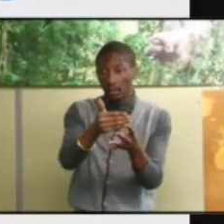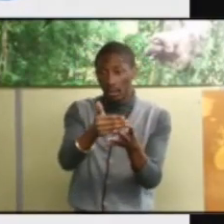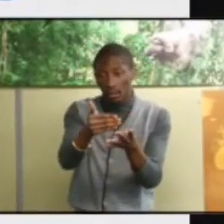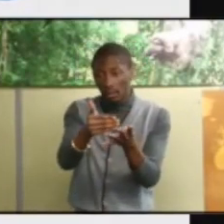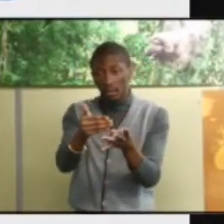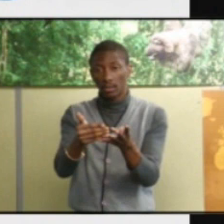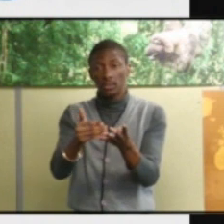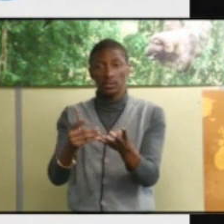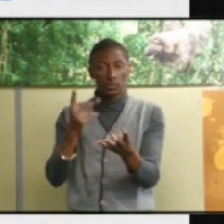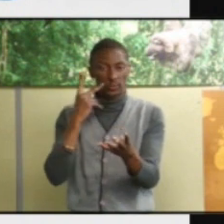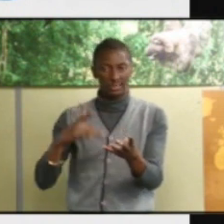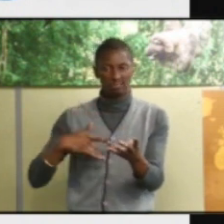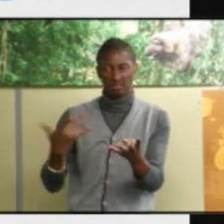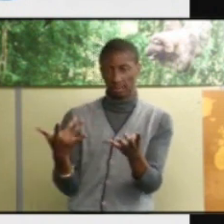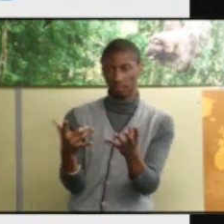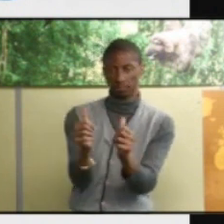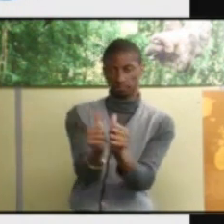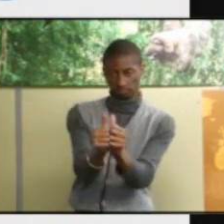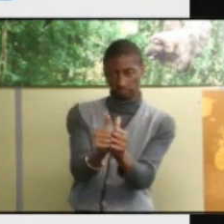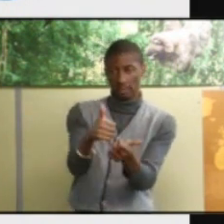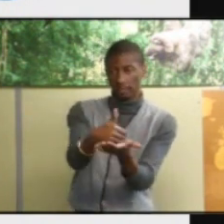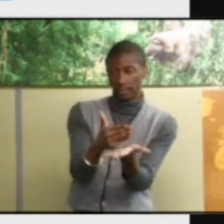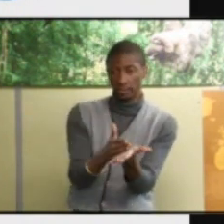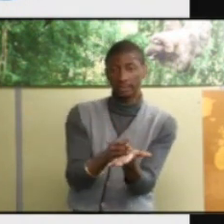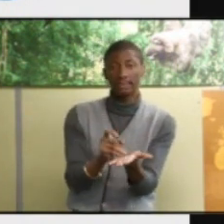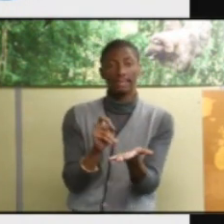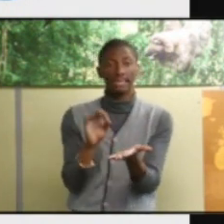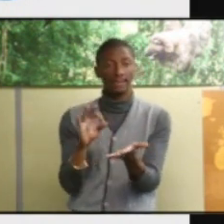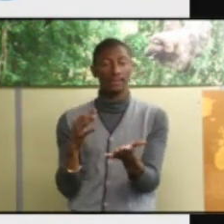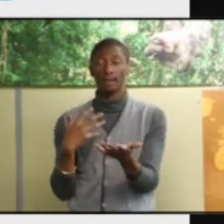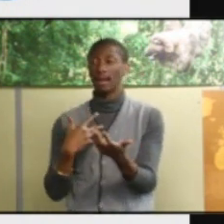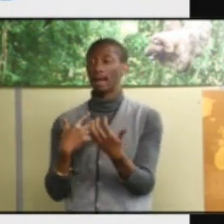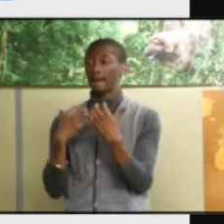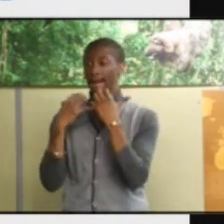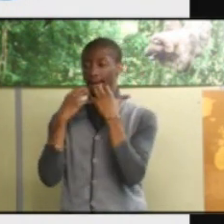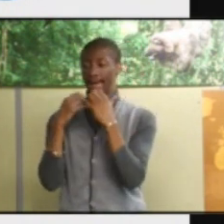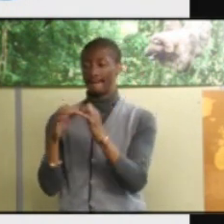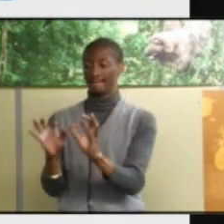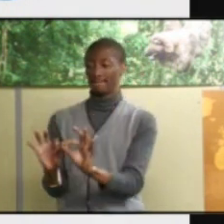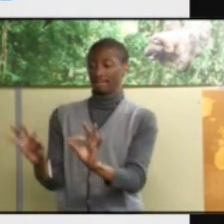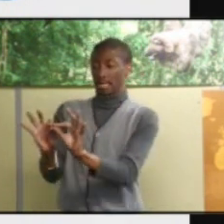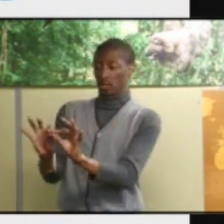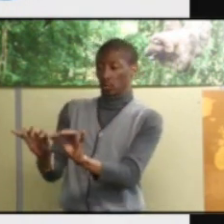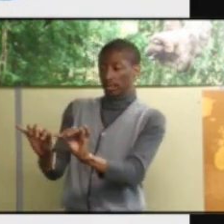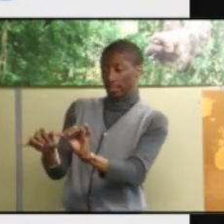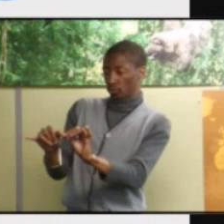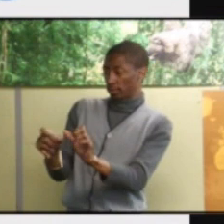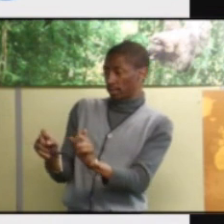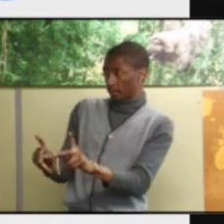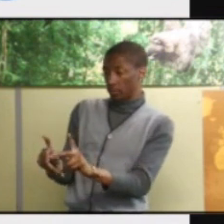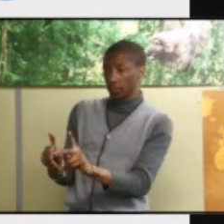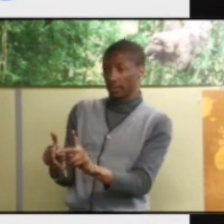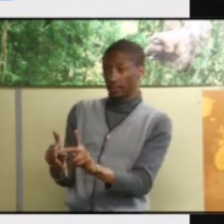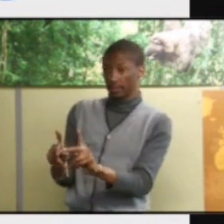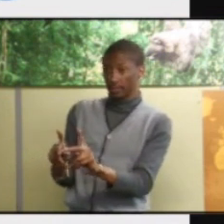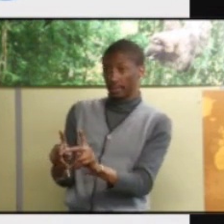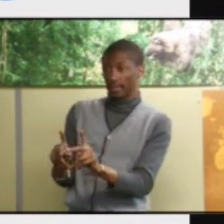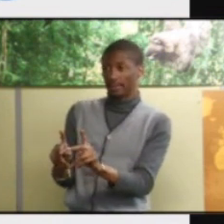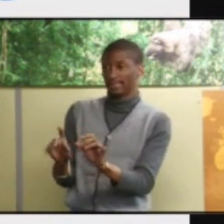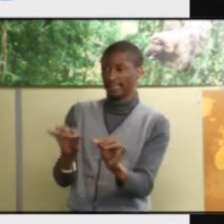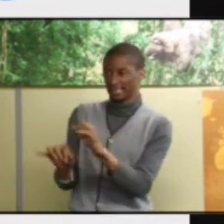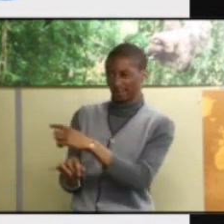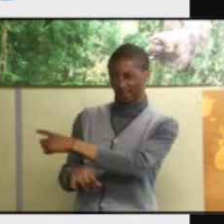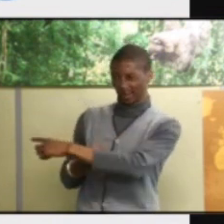you are with your budget. If there are value engineering opportunities, similar to the chains over on the wall